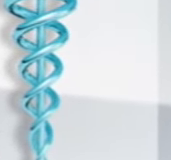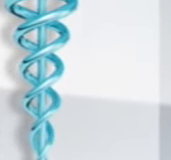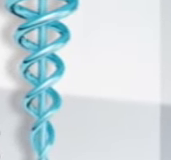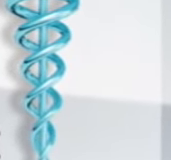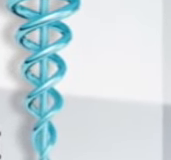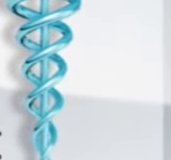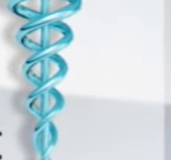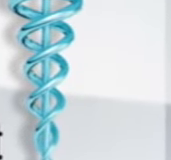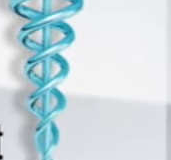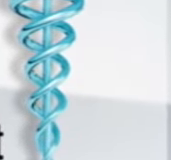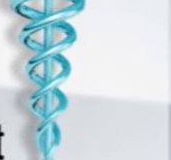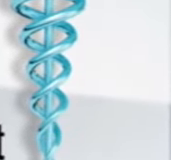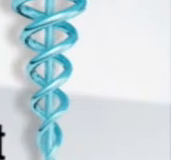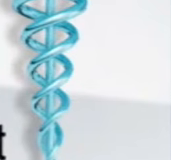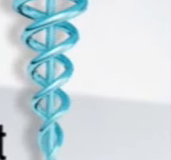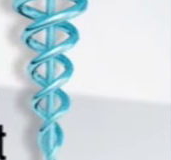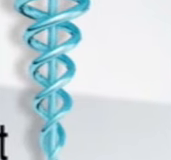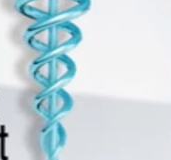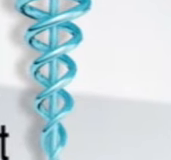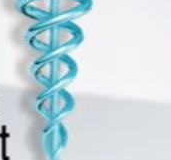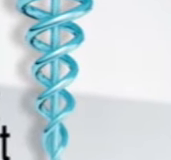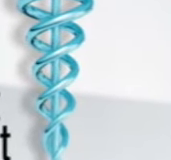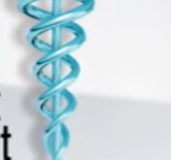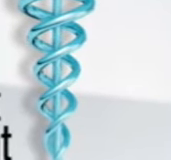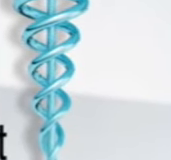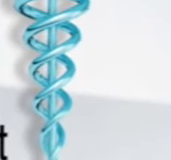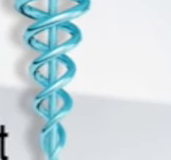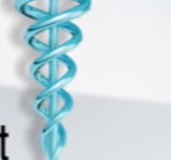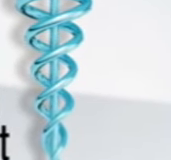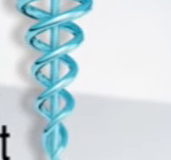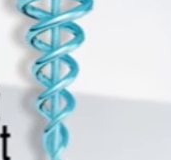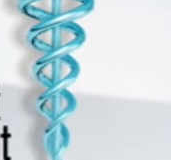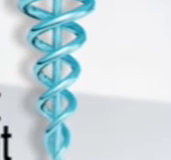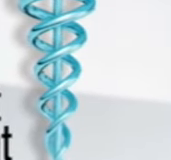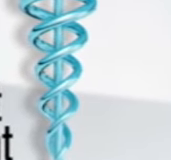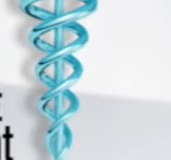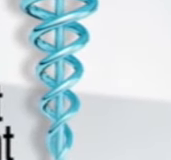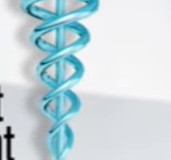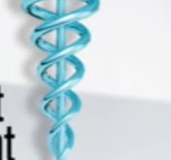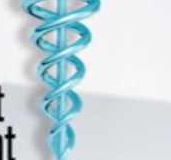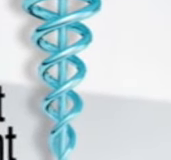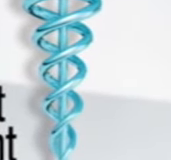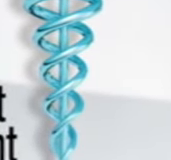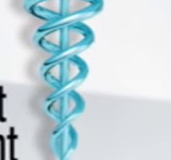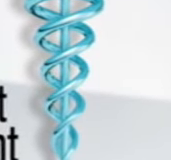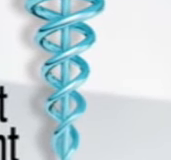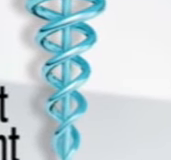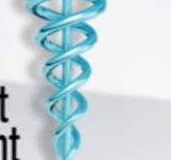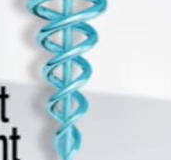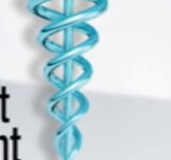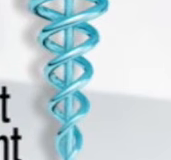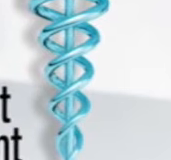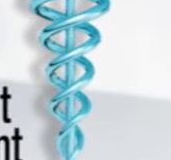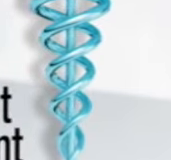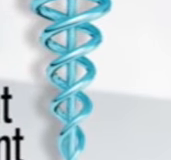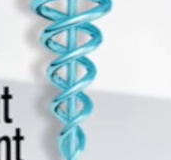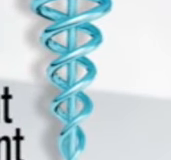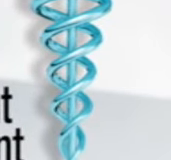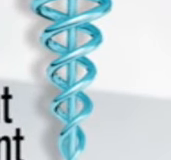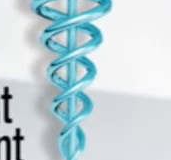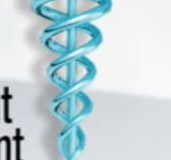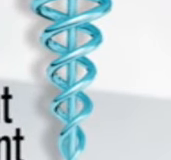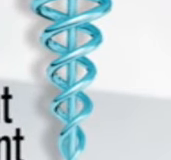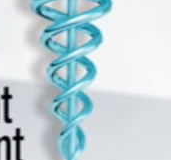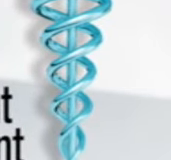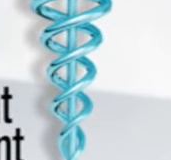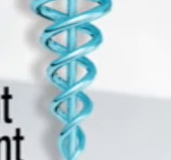Kenya Medical Practitioners and Dentists Council, at least to be a holder of a master's degree in public health, medicine,